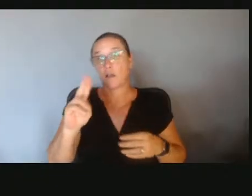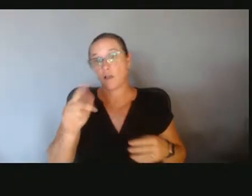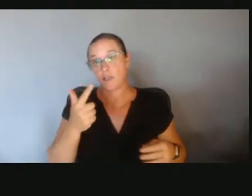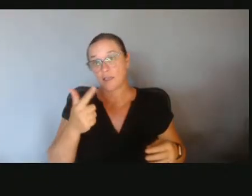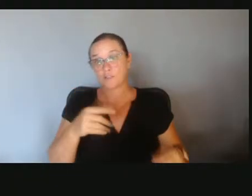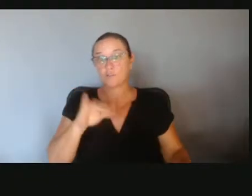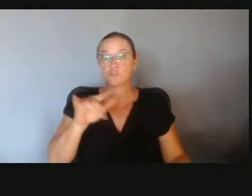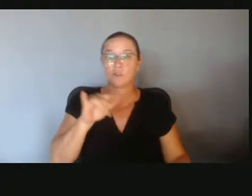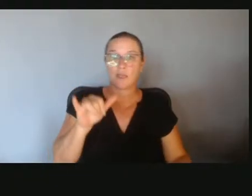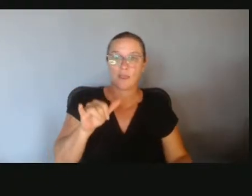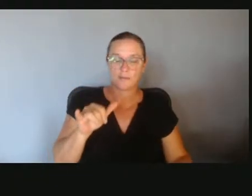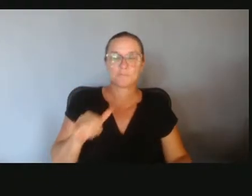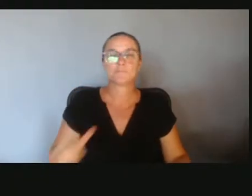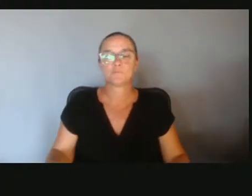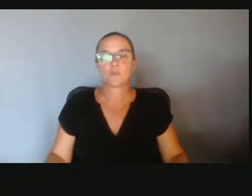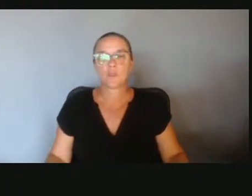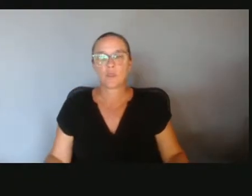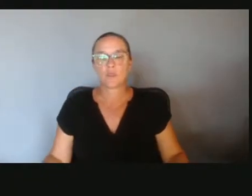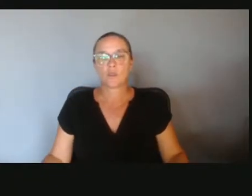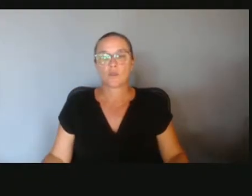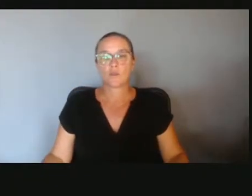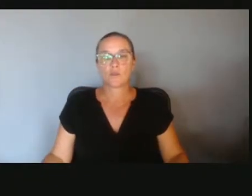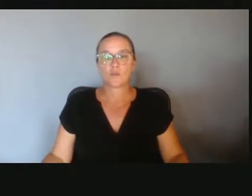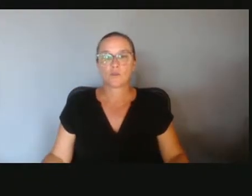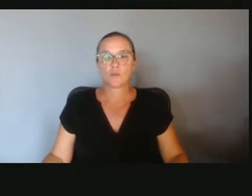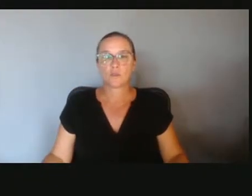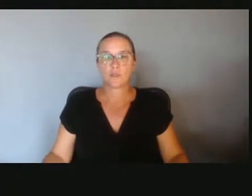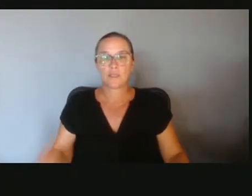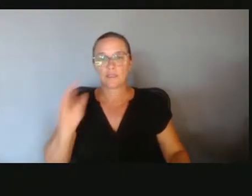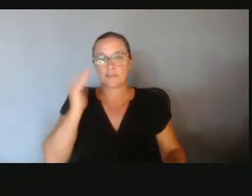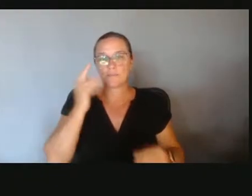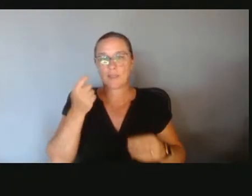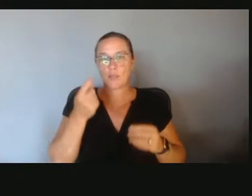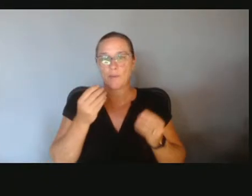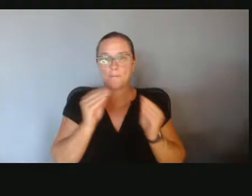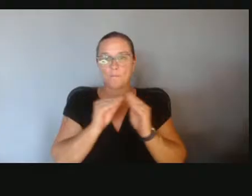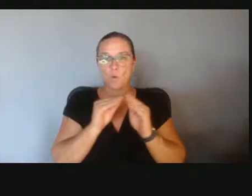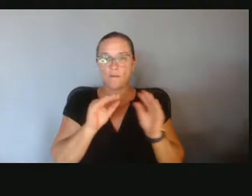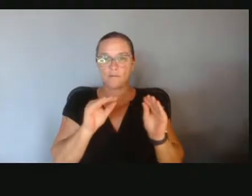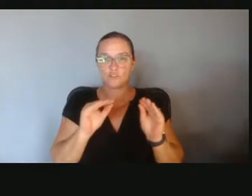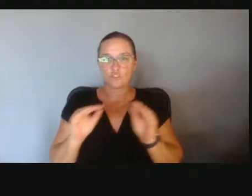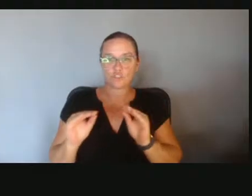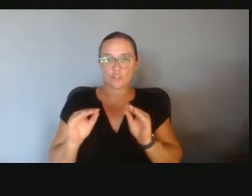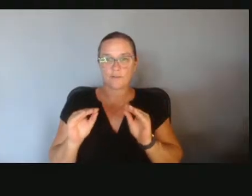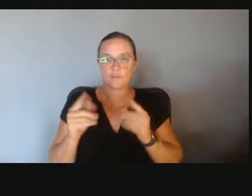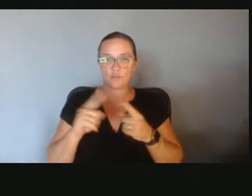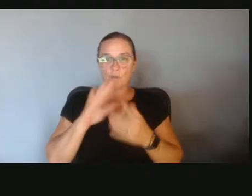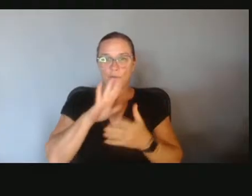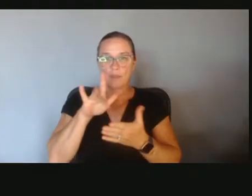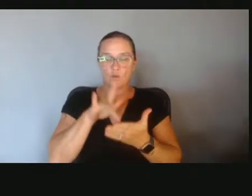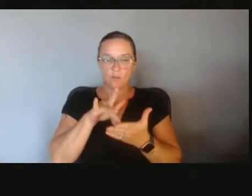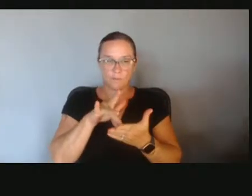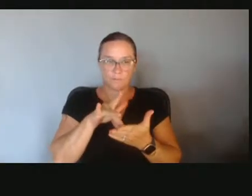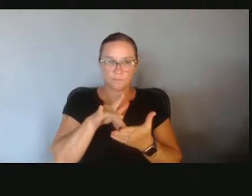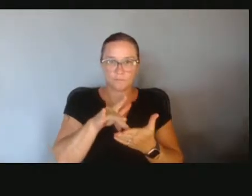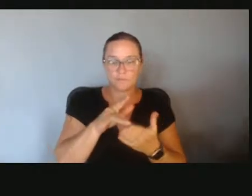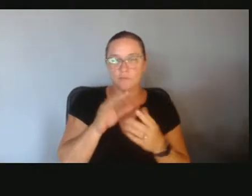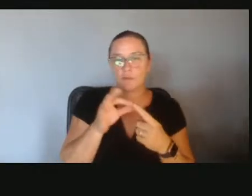beginning of July. So what we're seeing, it seems like it's a little bit more of a shift pattern towards the center here, and especially if I